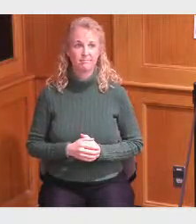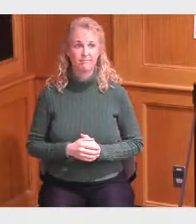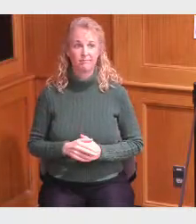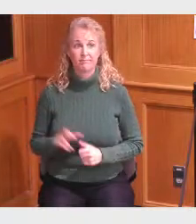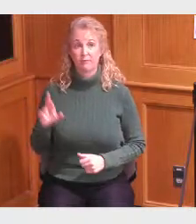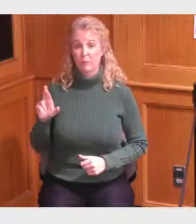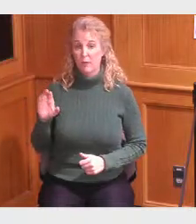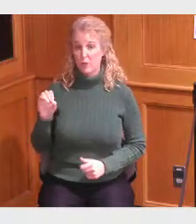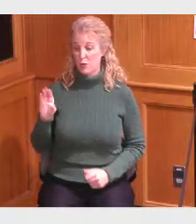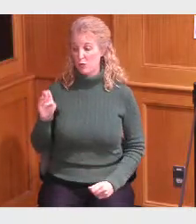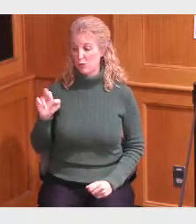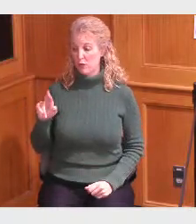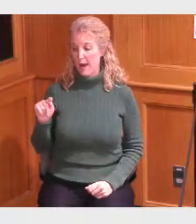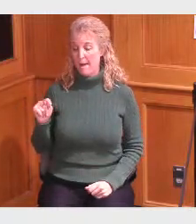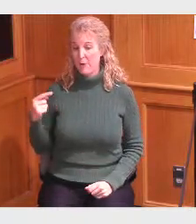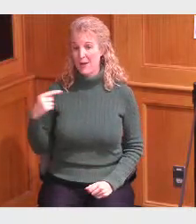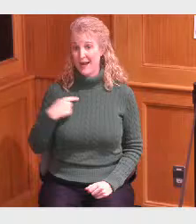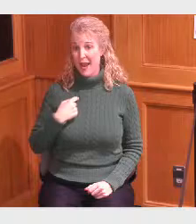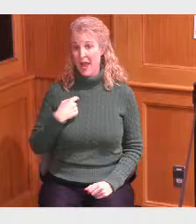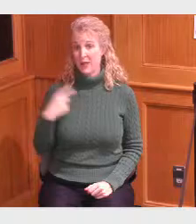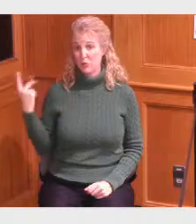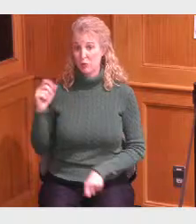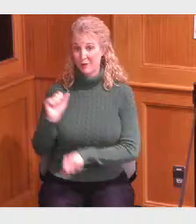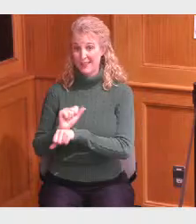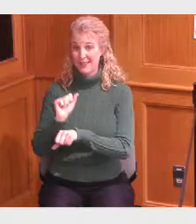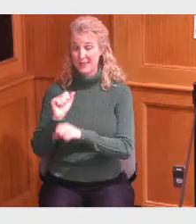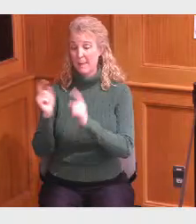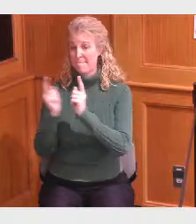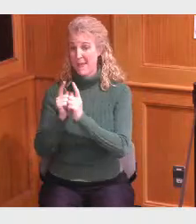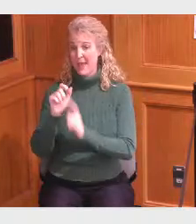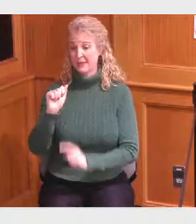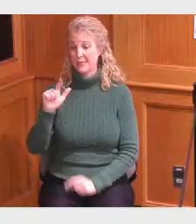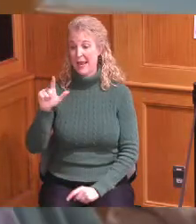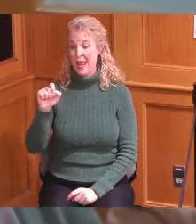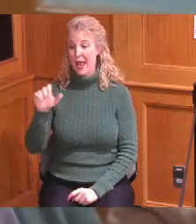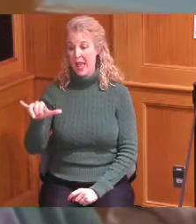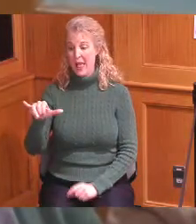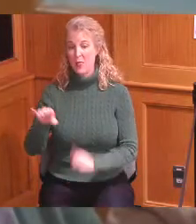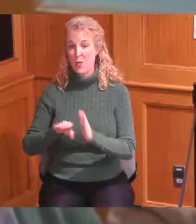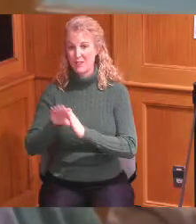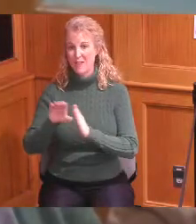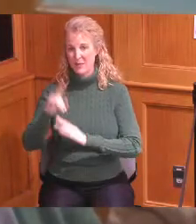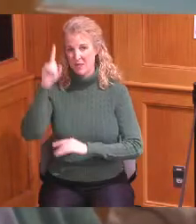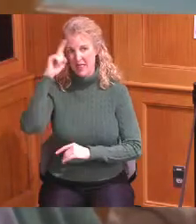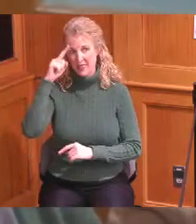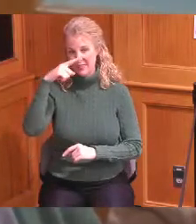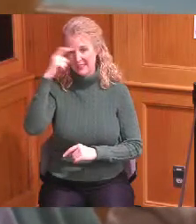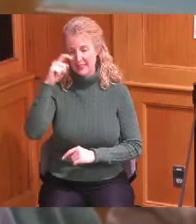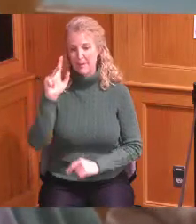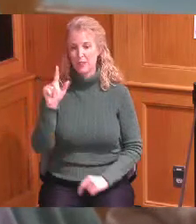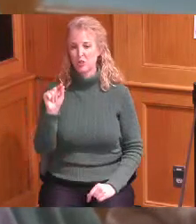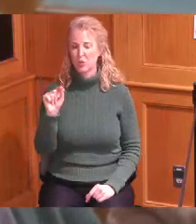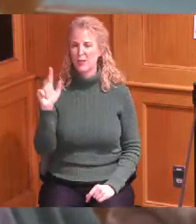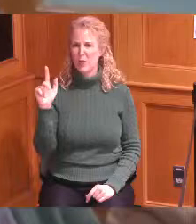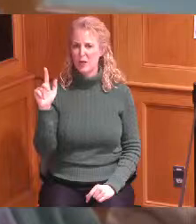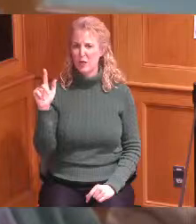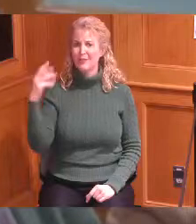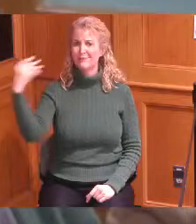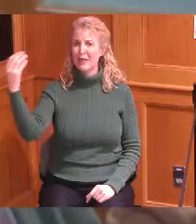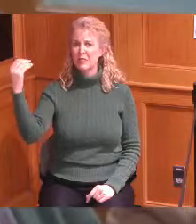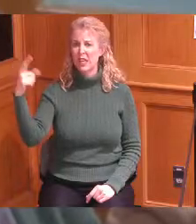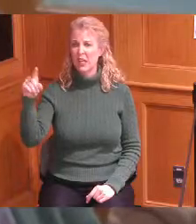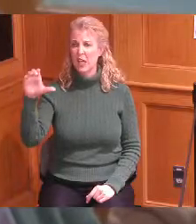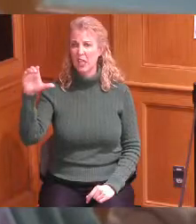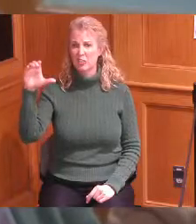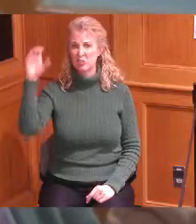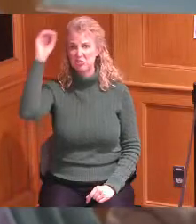Robert and I met at Alloy Development in the summer of 23. It was about 100 degrees. Yeah, I know it was hot.